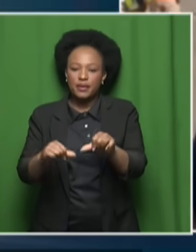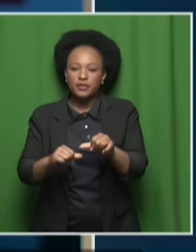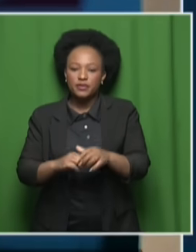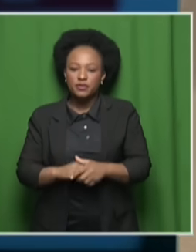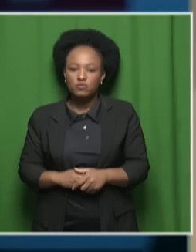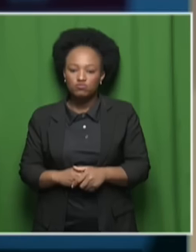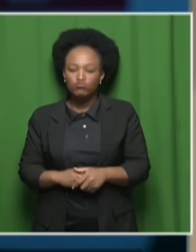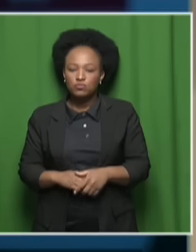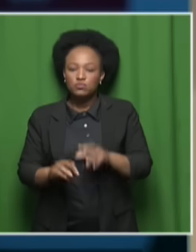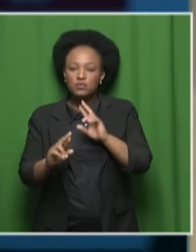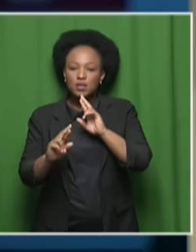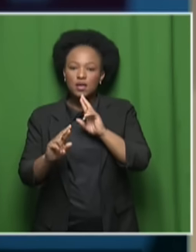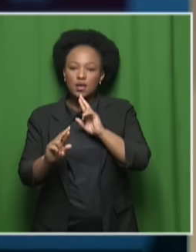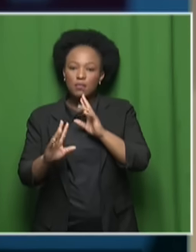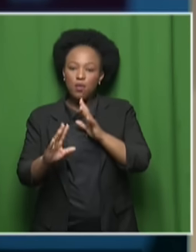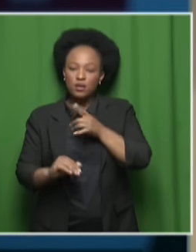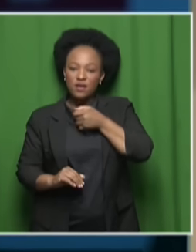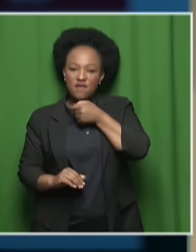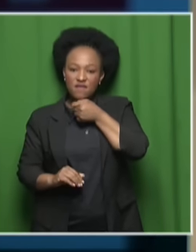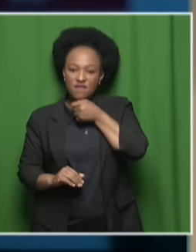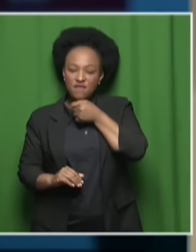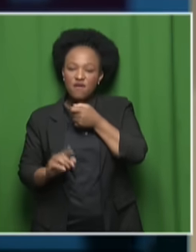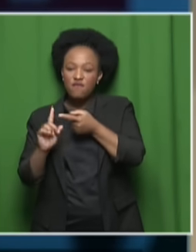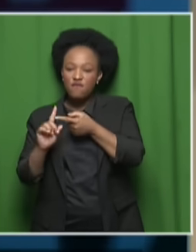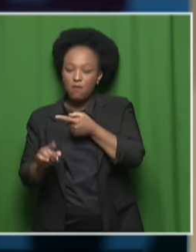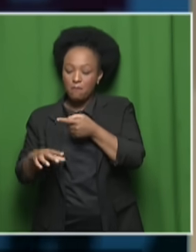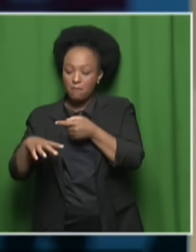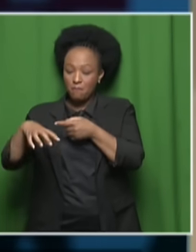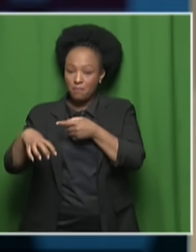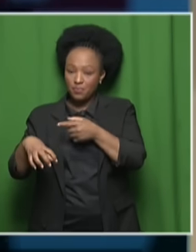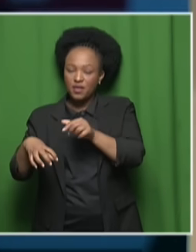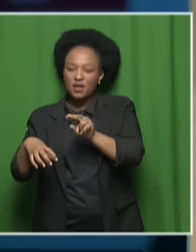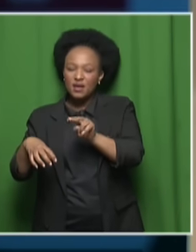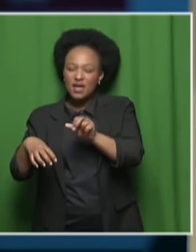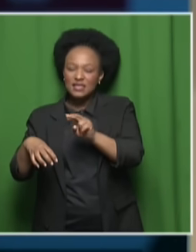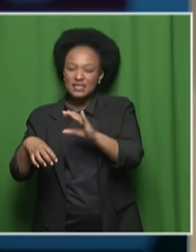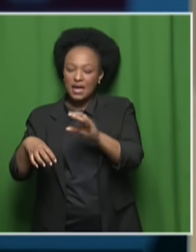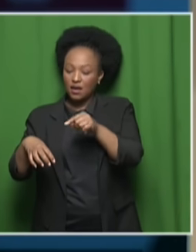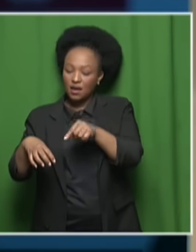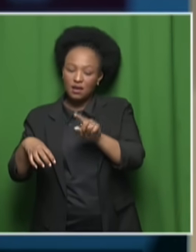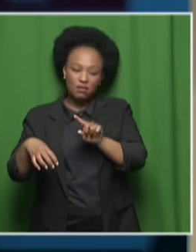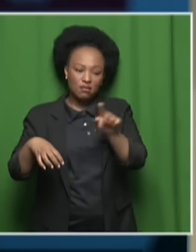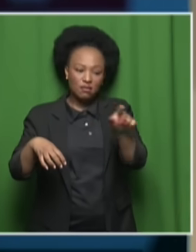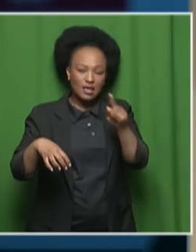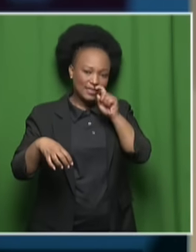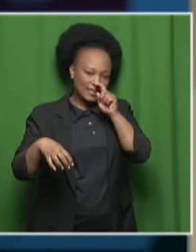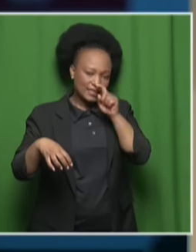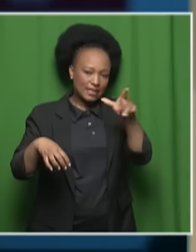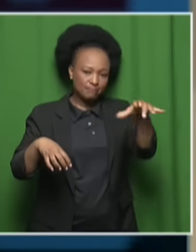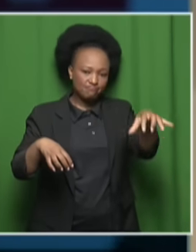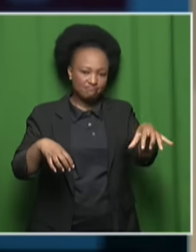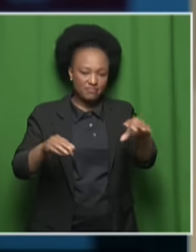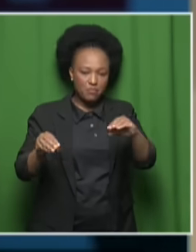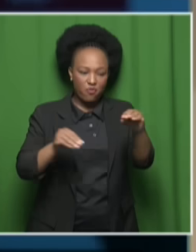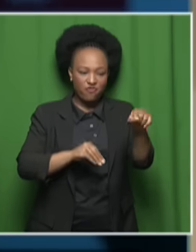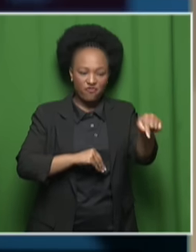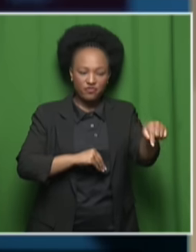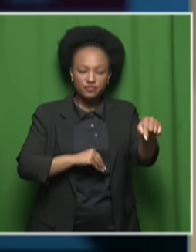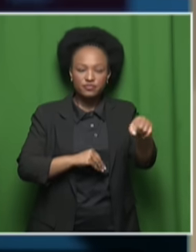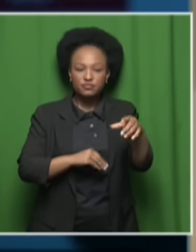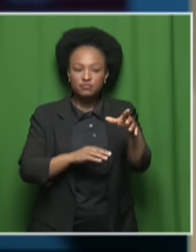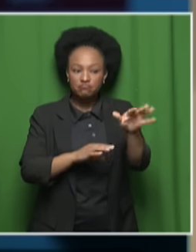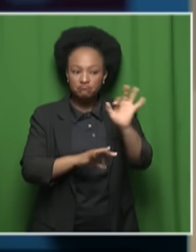our reporter Lerato Makola. She's made her way from the Nasrec precinct to Grayston Drive in Sandton, and just giving you a